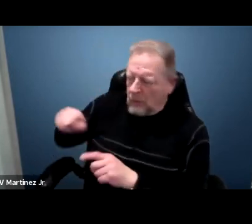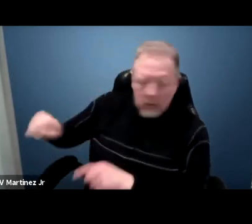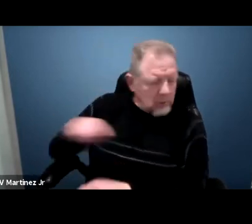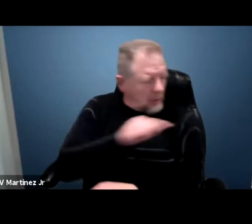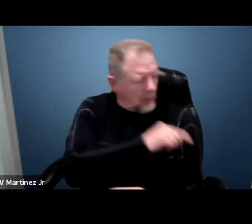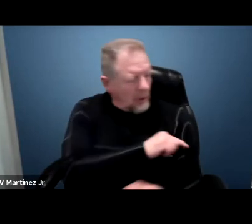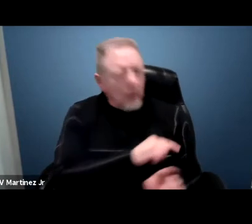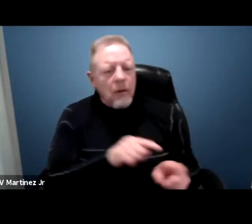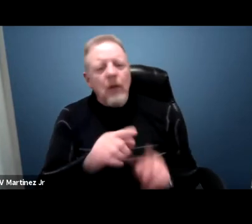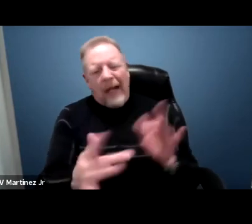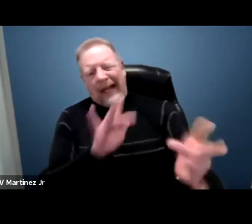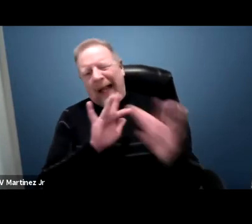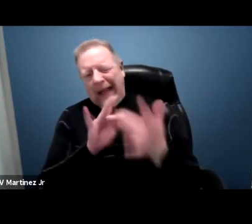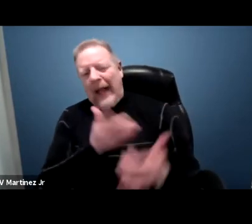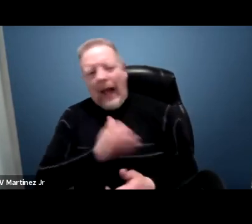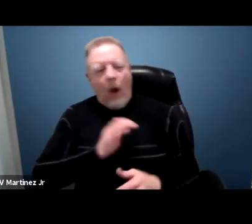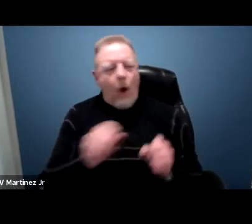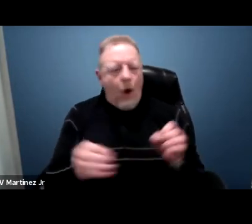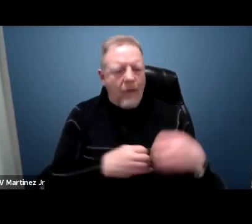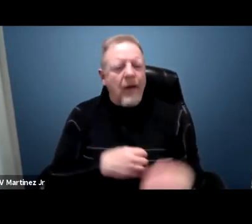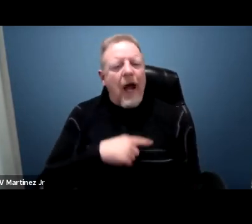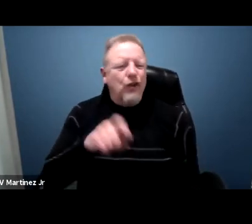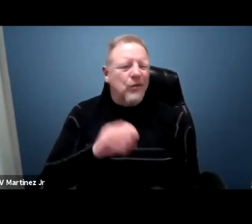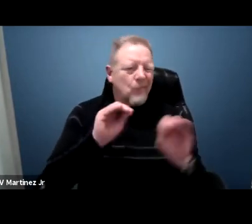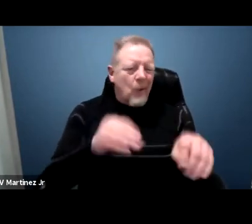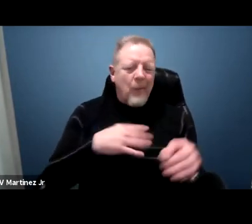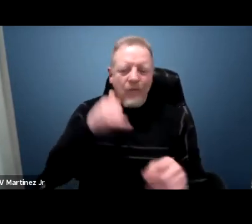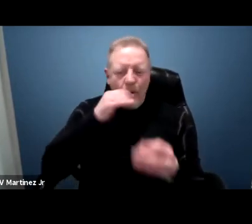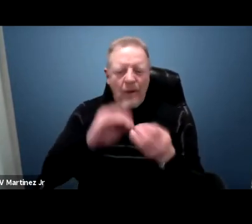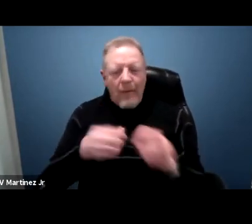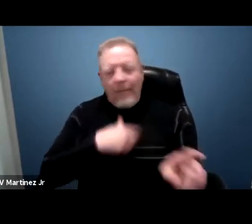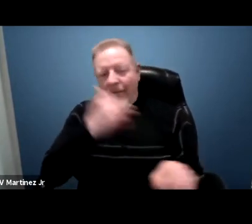intake office. And I should have put the phone number up, but it is